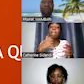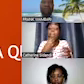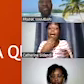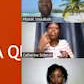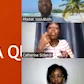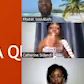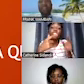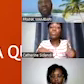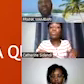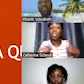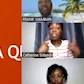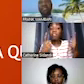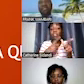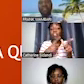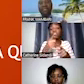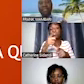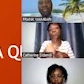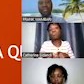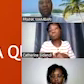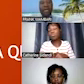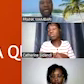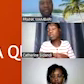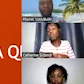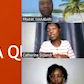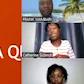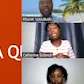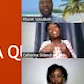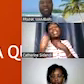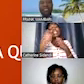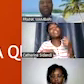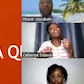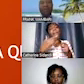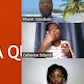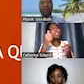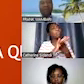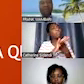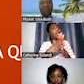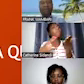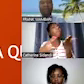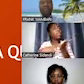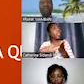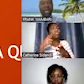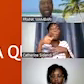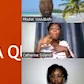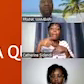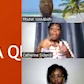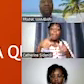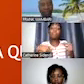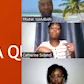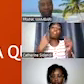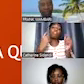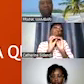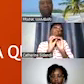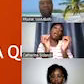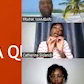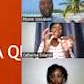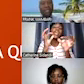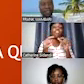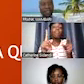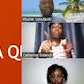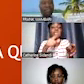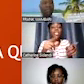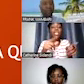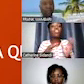Just reflect, seek help early, be honest yourself, don't blame yourself, and if it was your mistake,